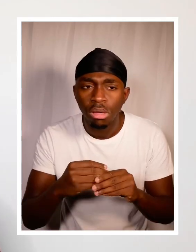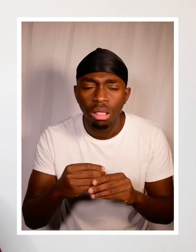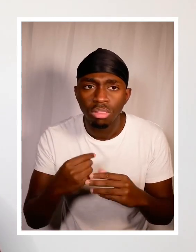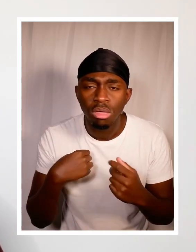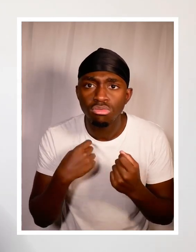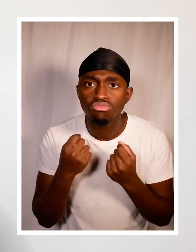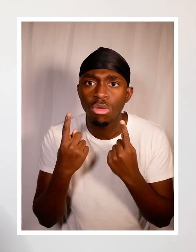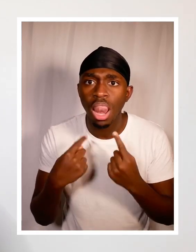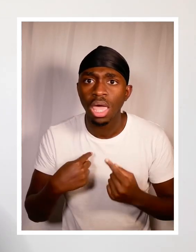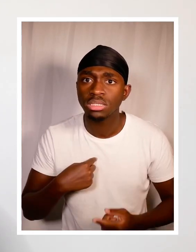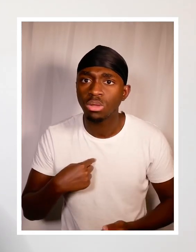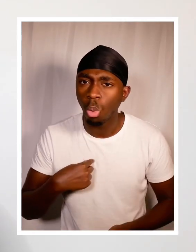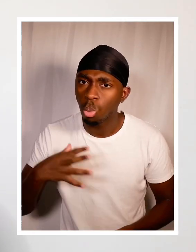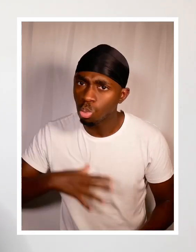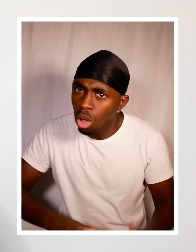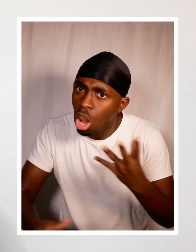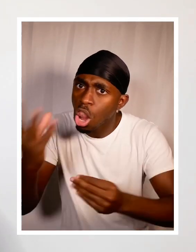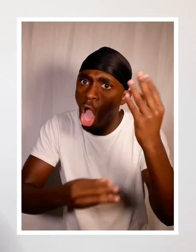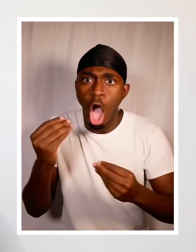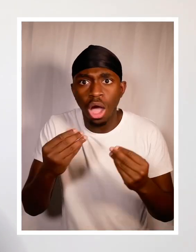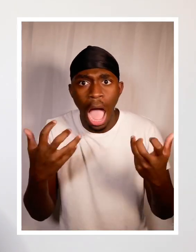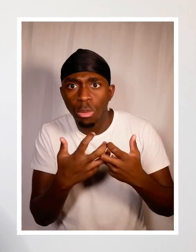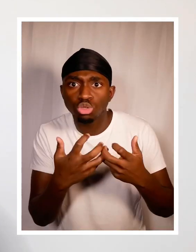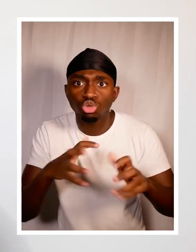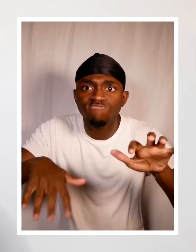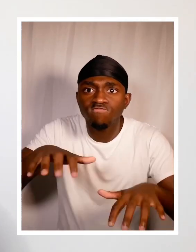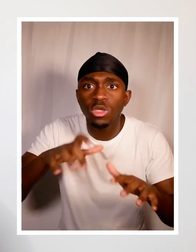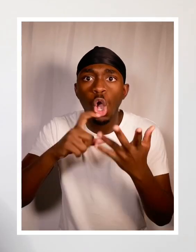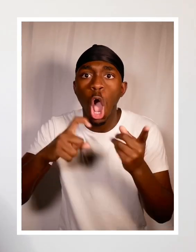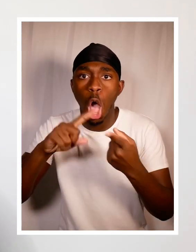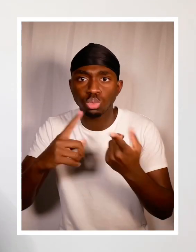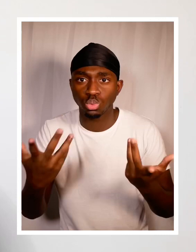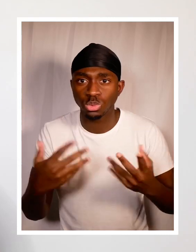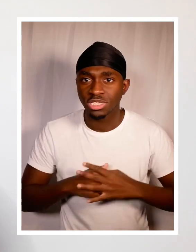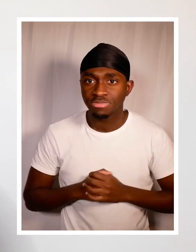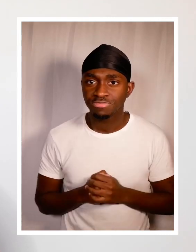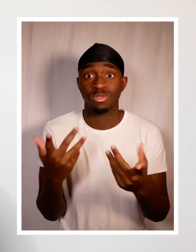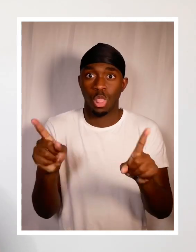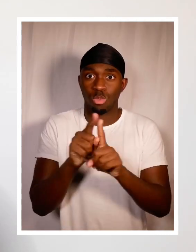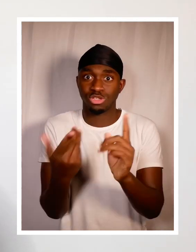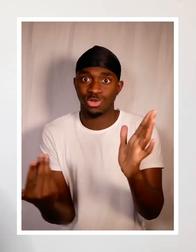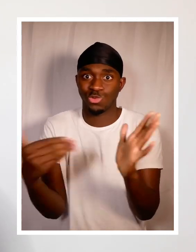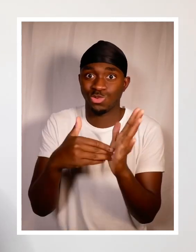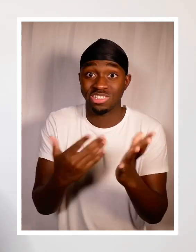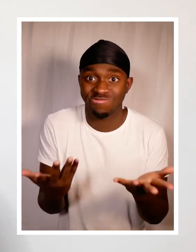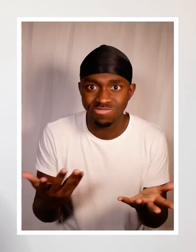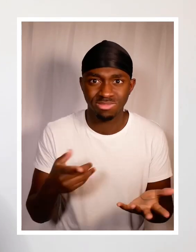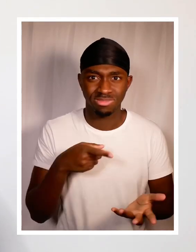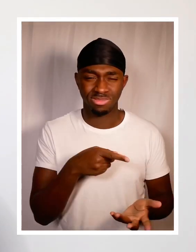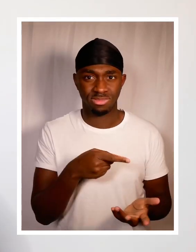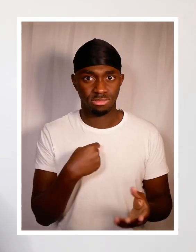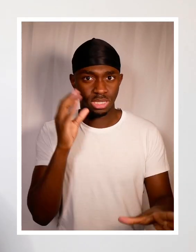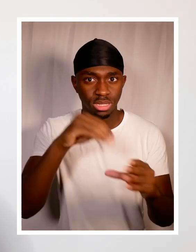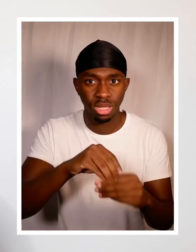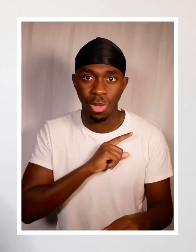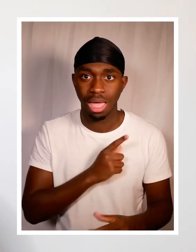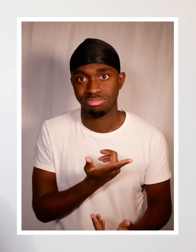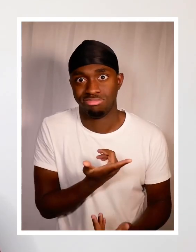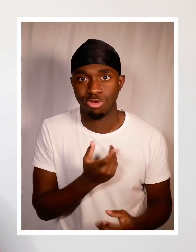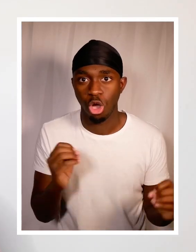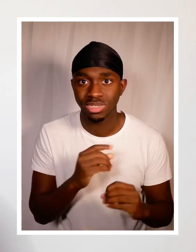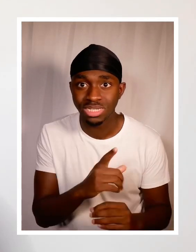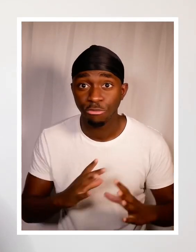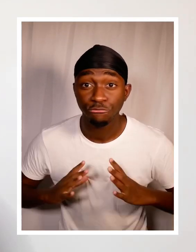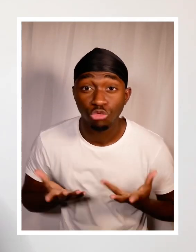check that out personally for me i did my boot camp because the opportunity was there